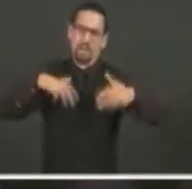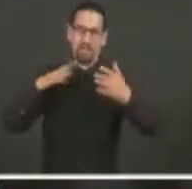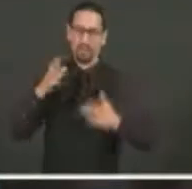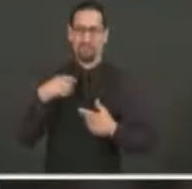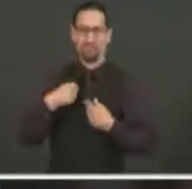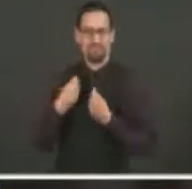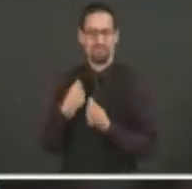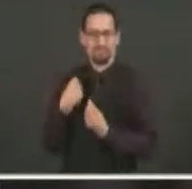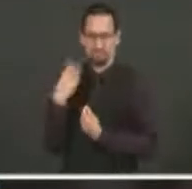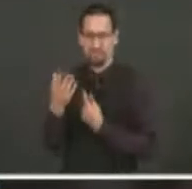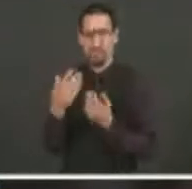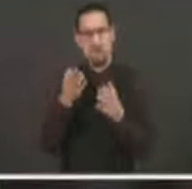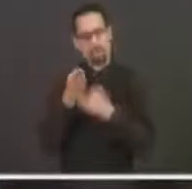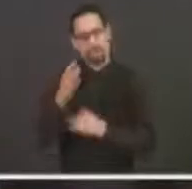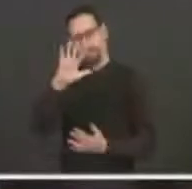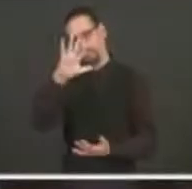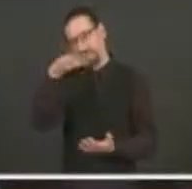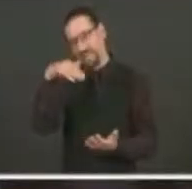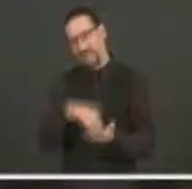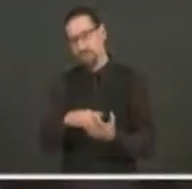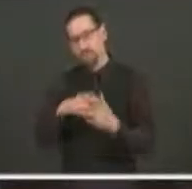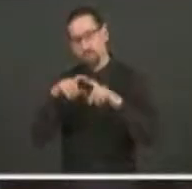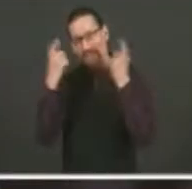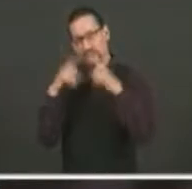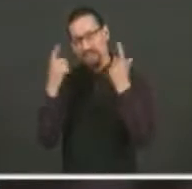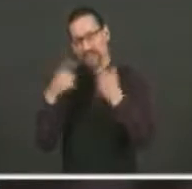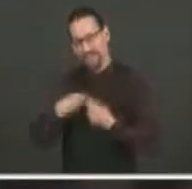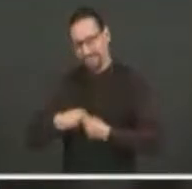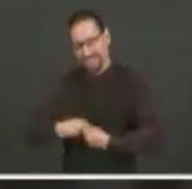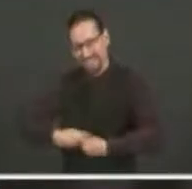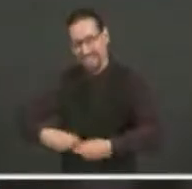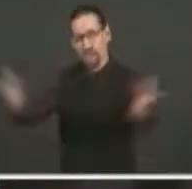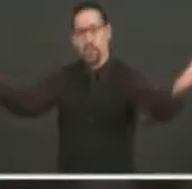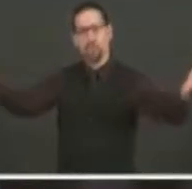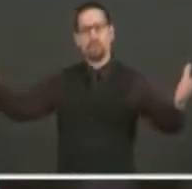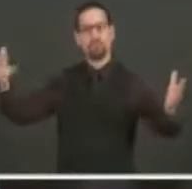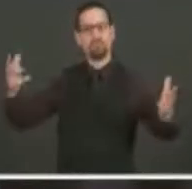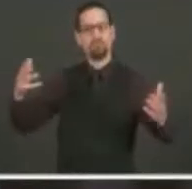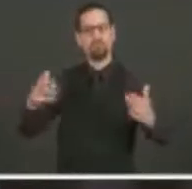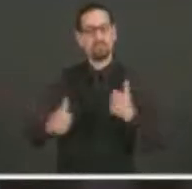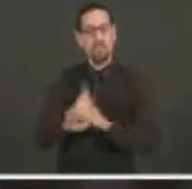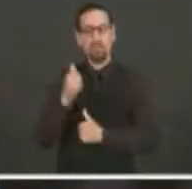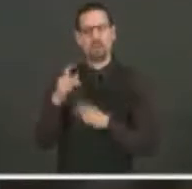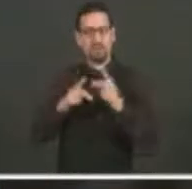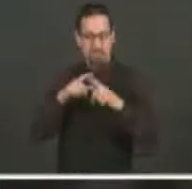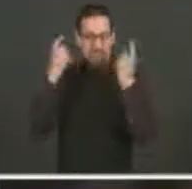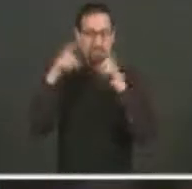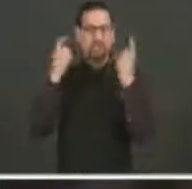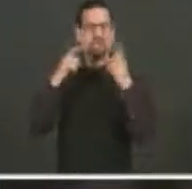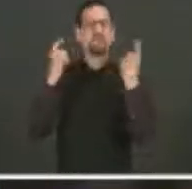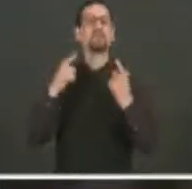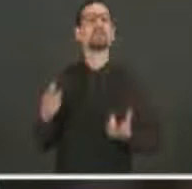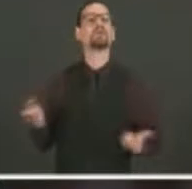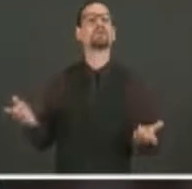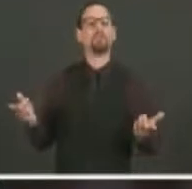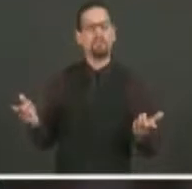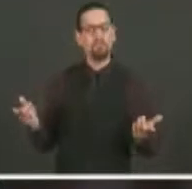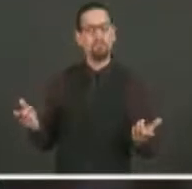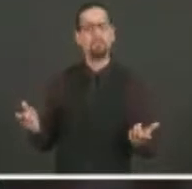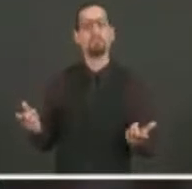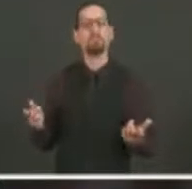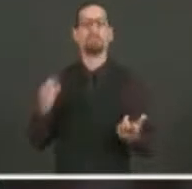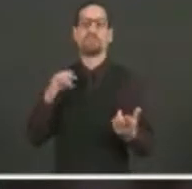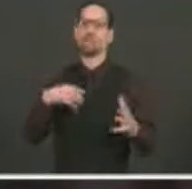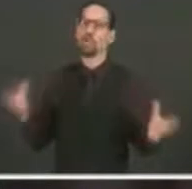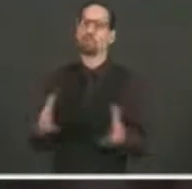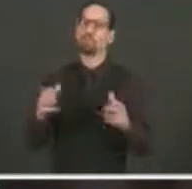masks. The overwhelming majority of people were masked. So I'm very encouraged that that core